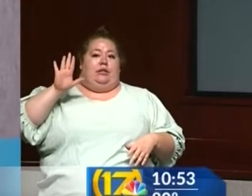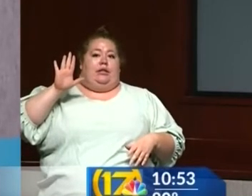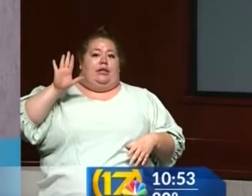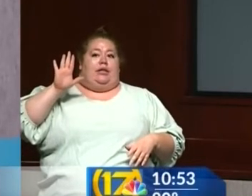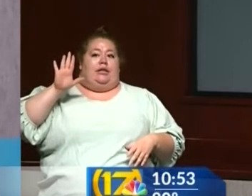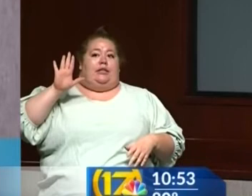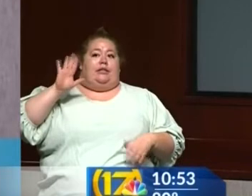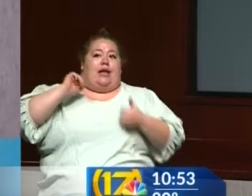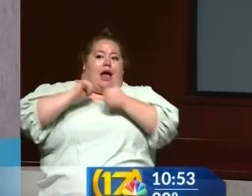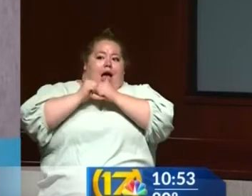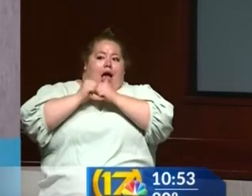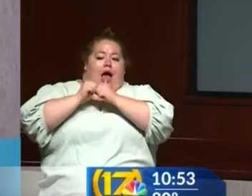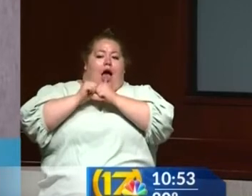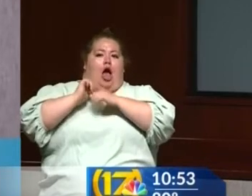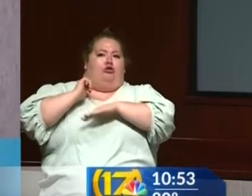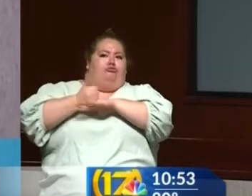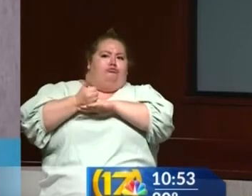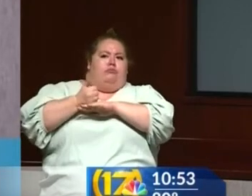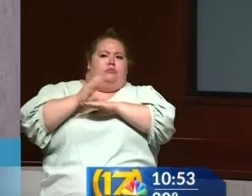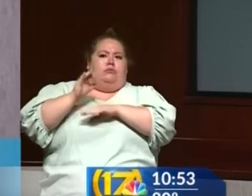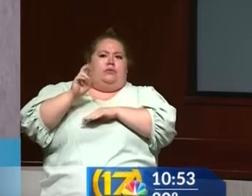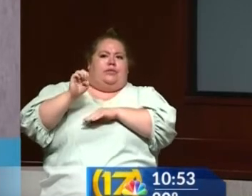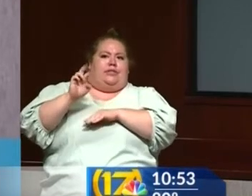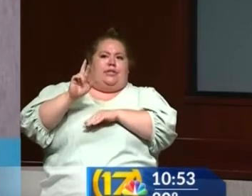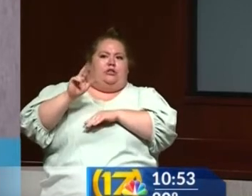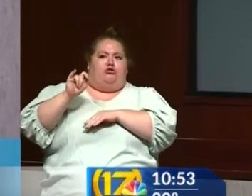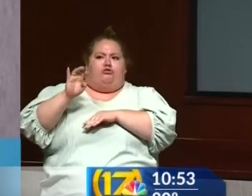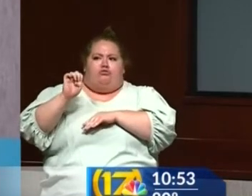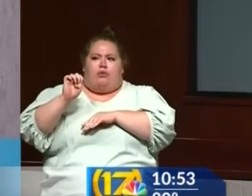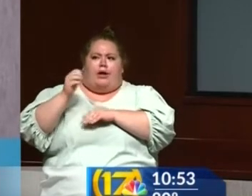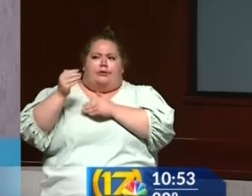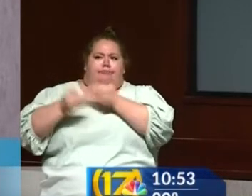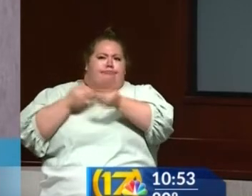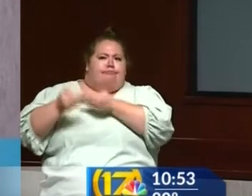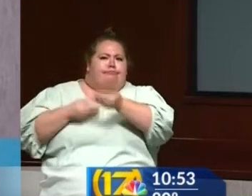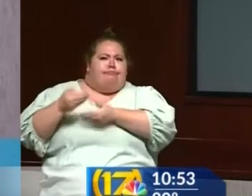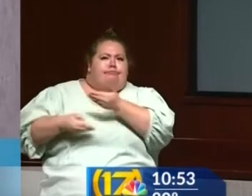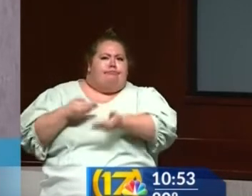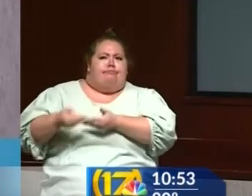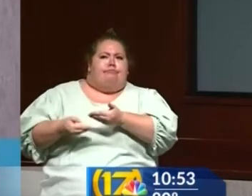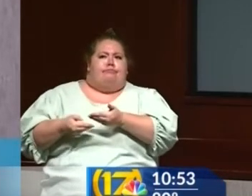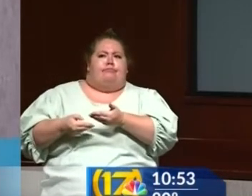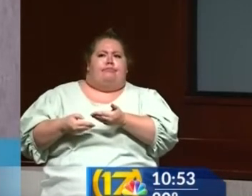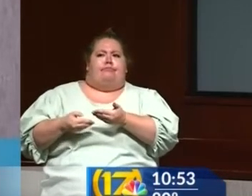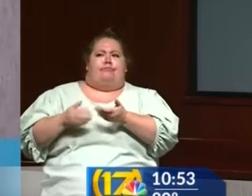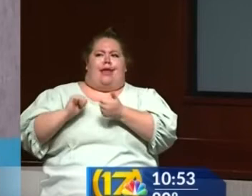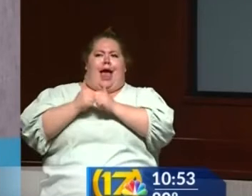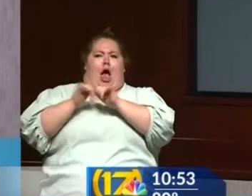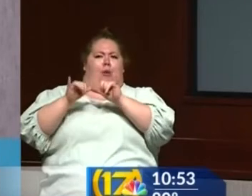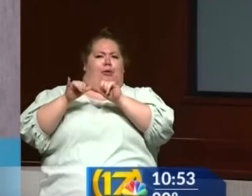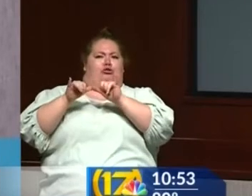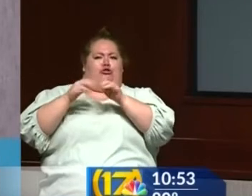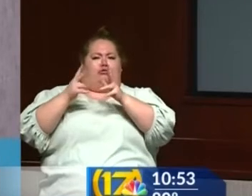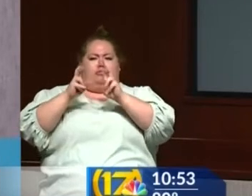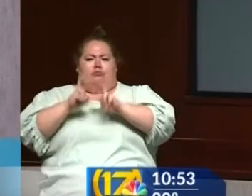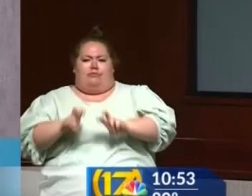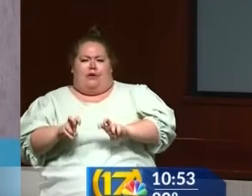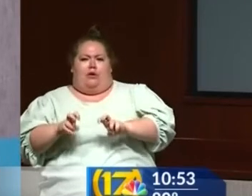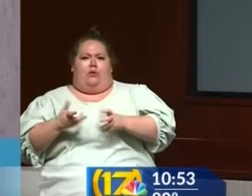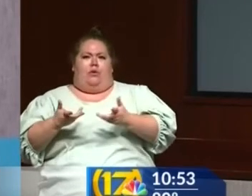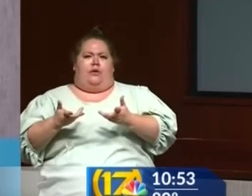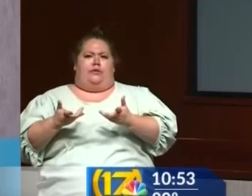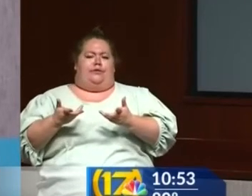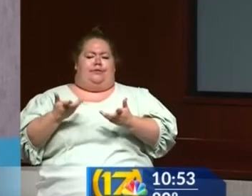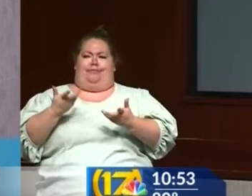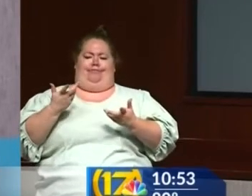rolling in overall case rates as a testing rates, I'm sorry, as a metric, and continues to be